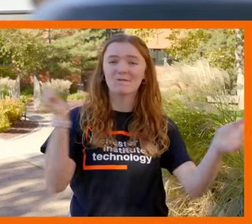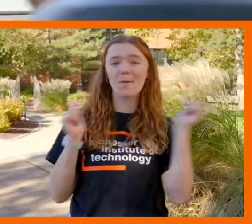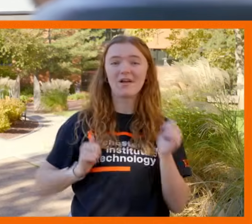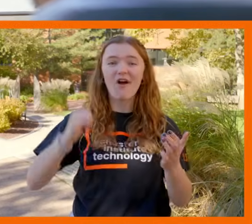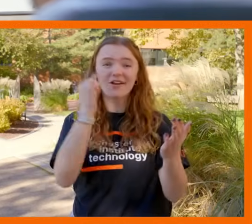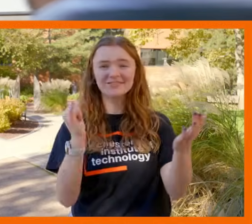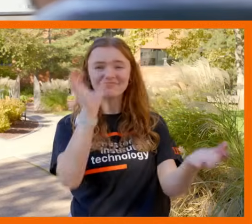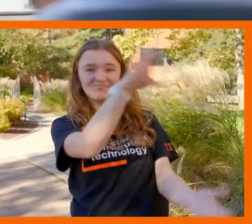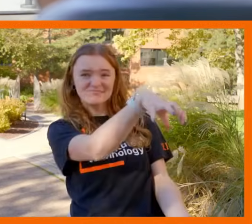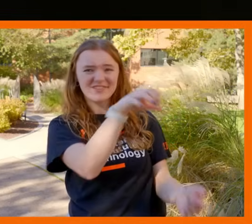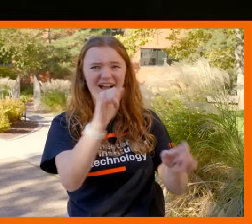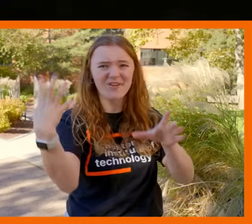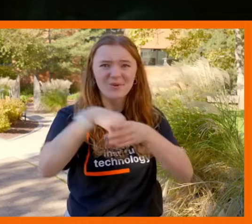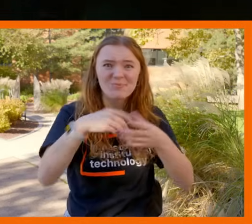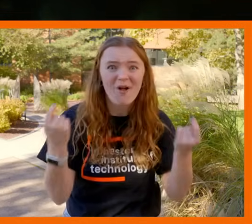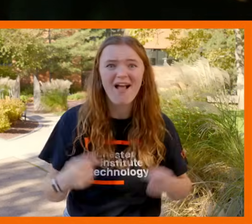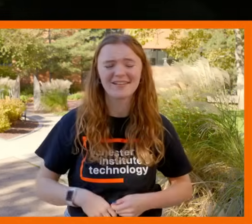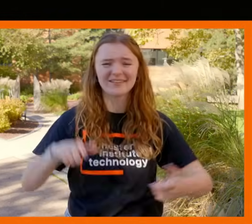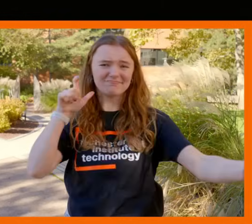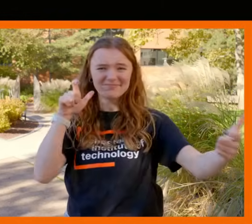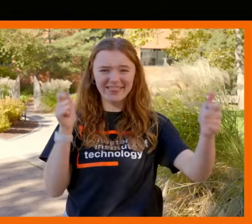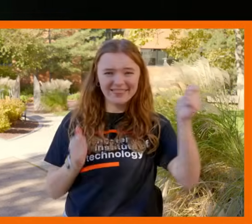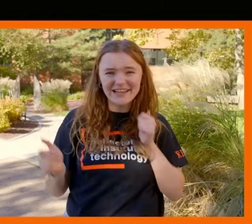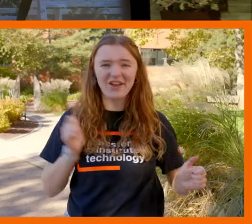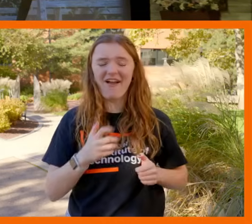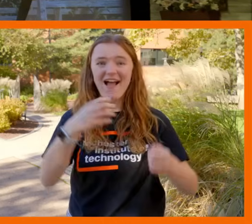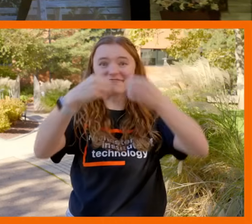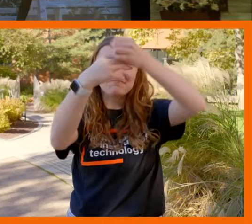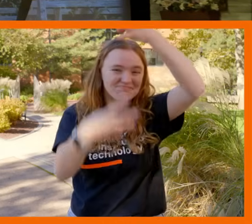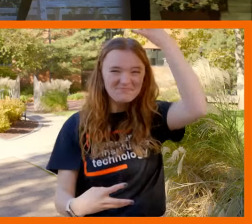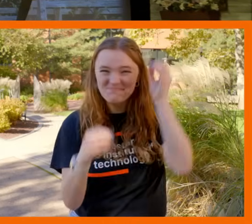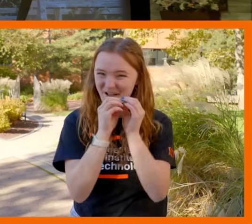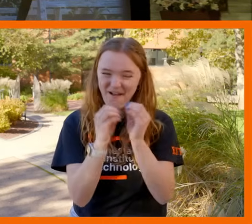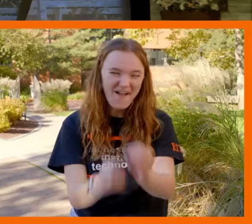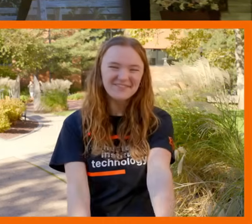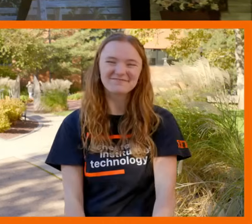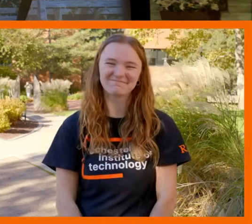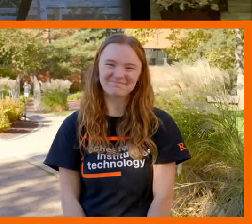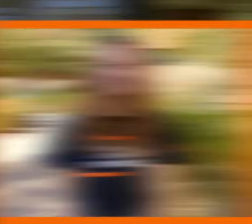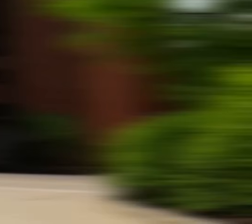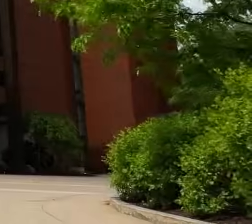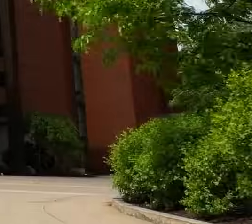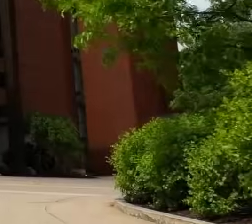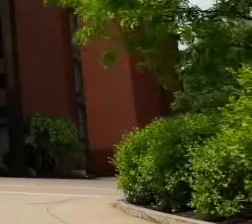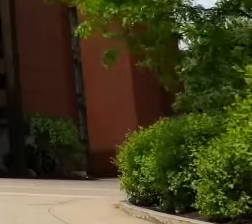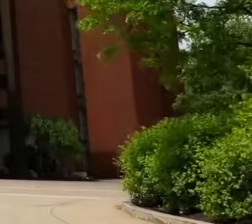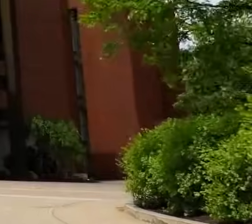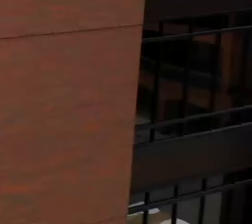by professional deaf artists, and a performing arts complex that features a spacious theater and more.